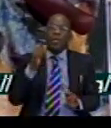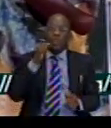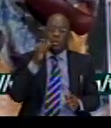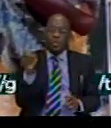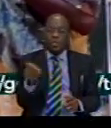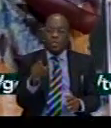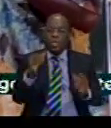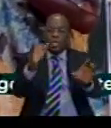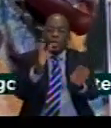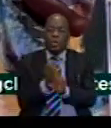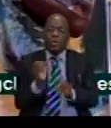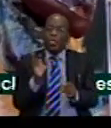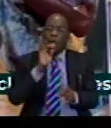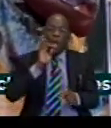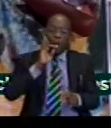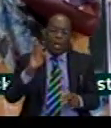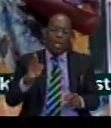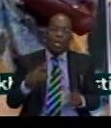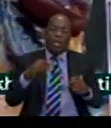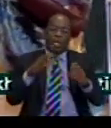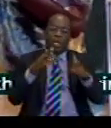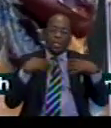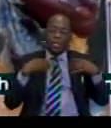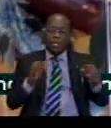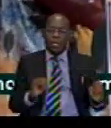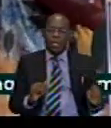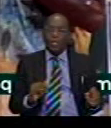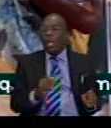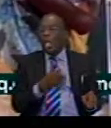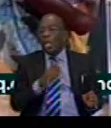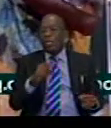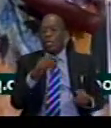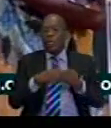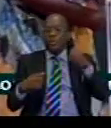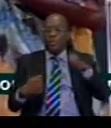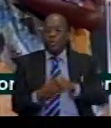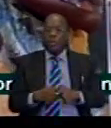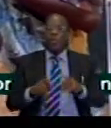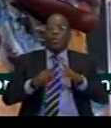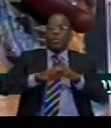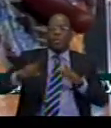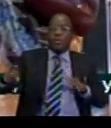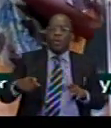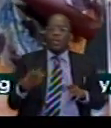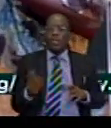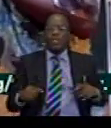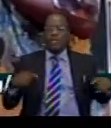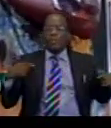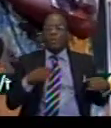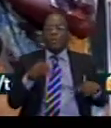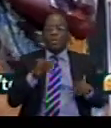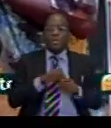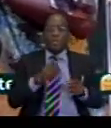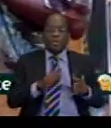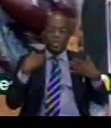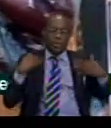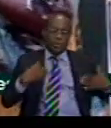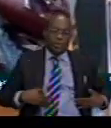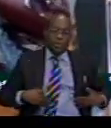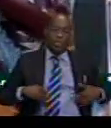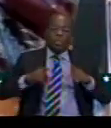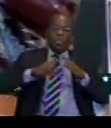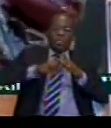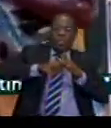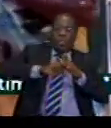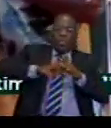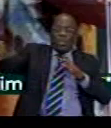button disappeared, the pain disappeared, and the swelling in the breast also vanished away. And she said, may God bless the GS